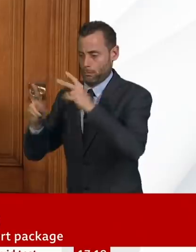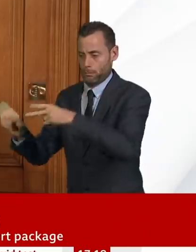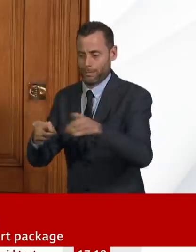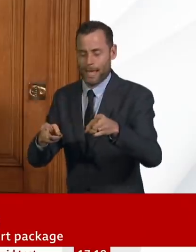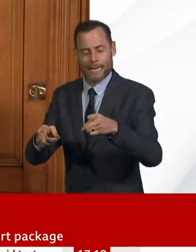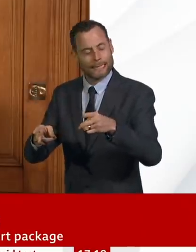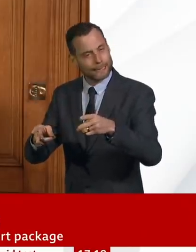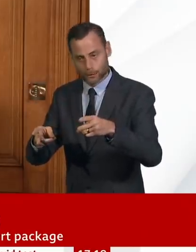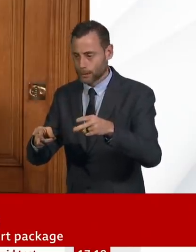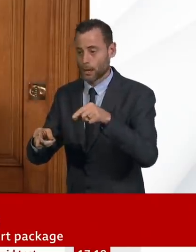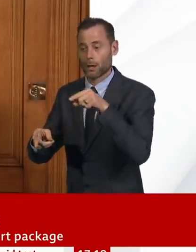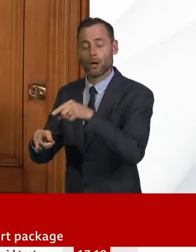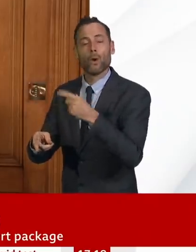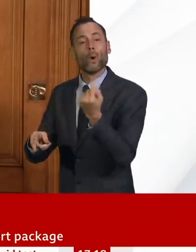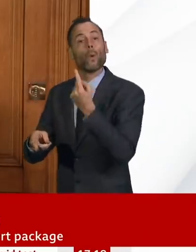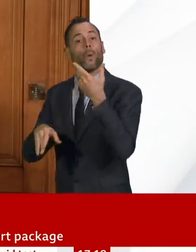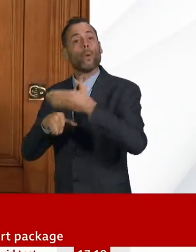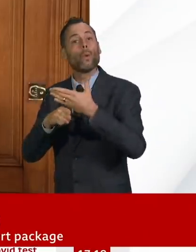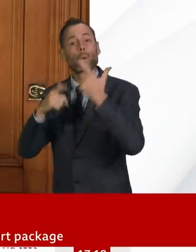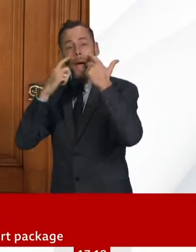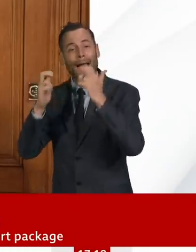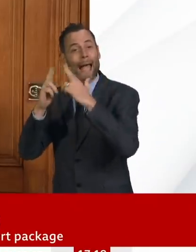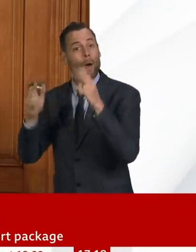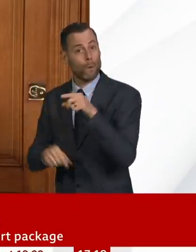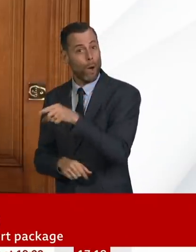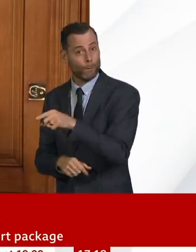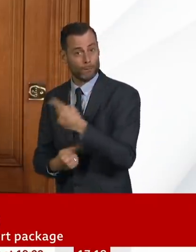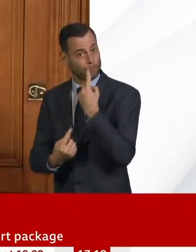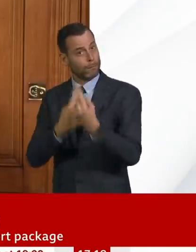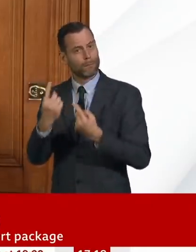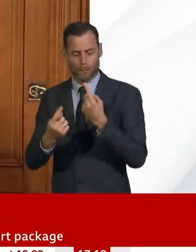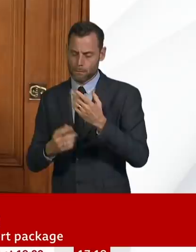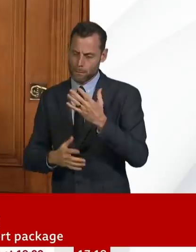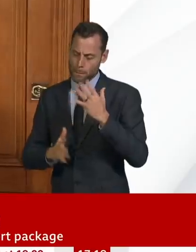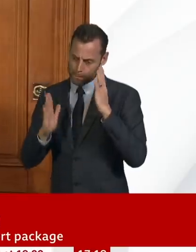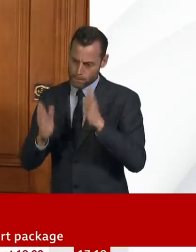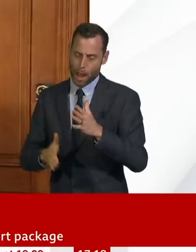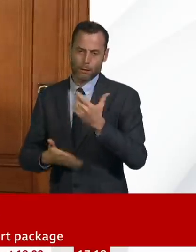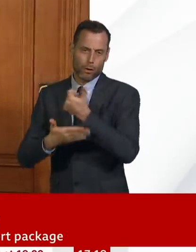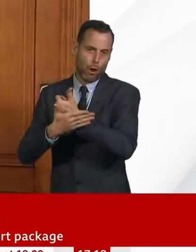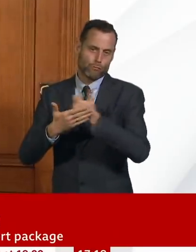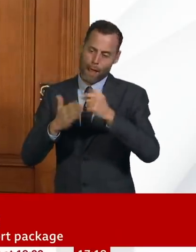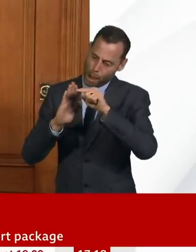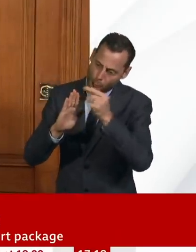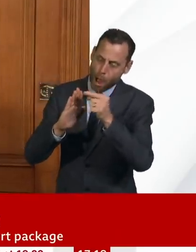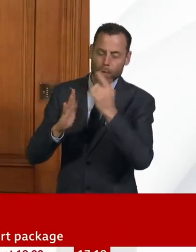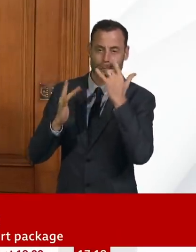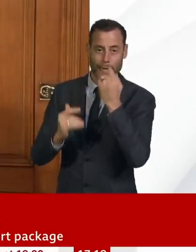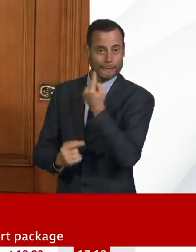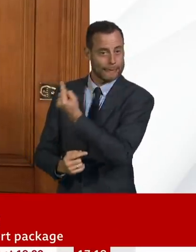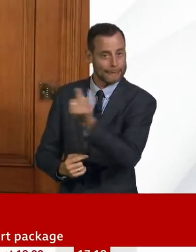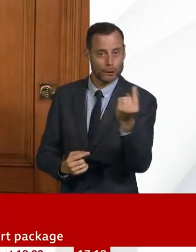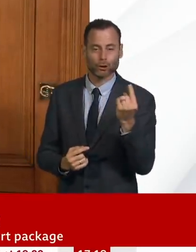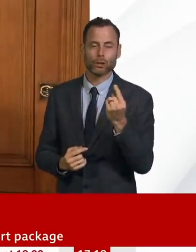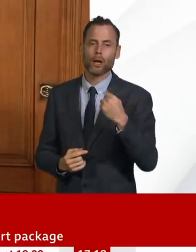go into care homes are being regularly tested. We can't get them to live in the care home as well, so they are